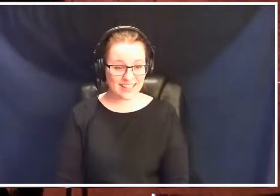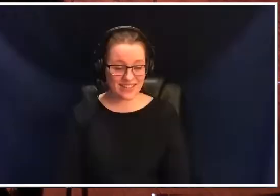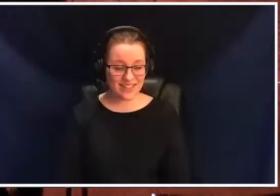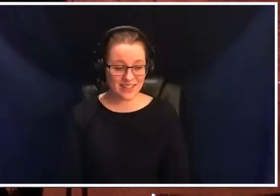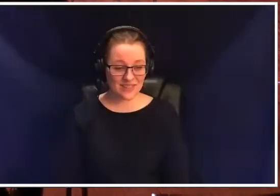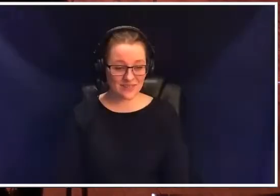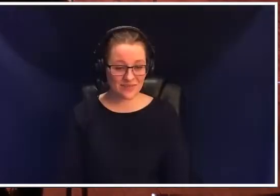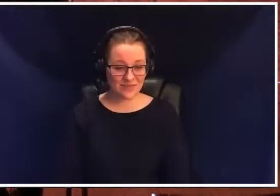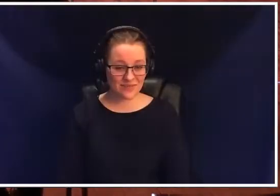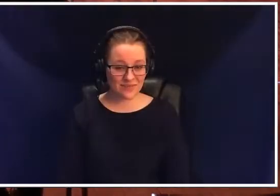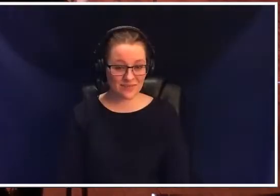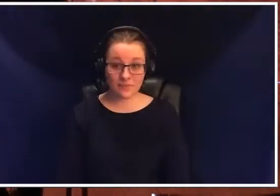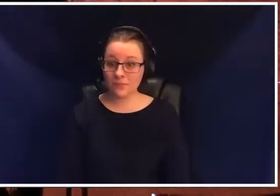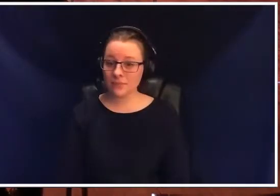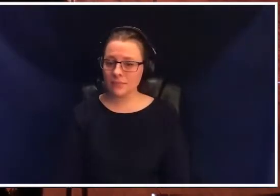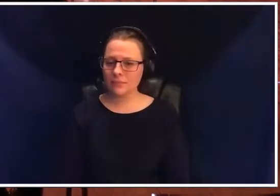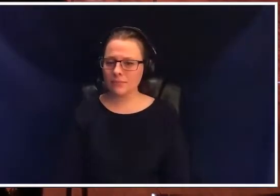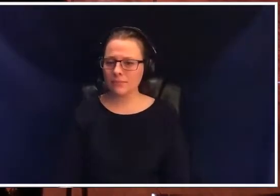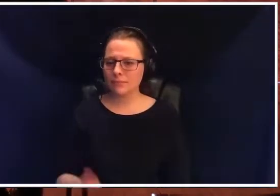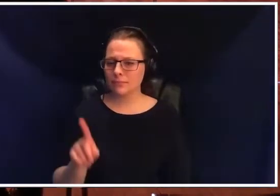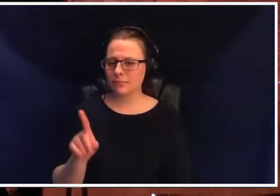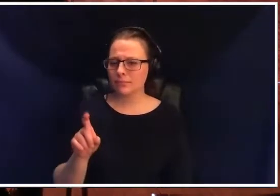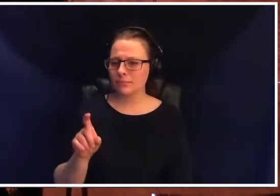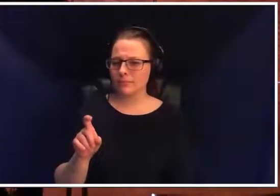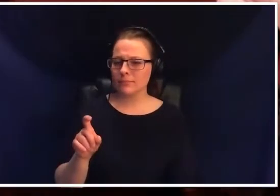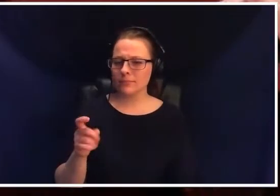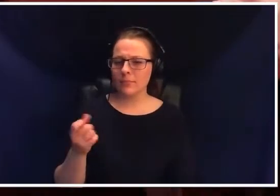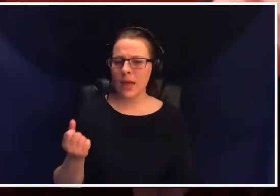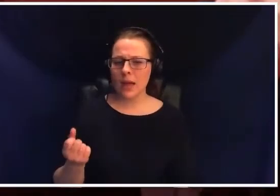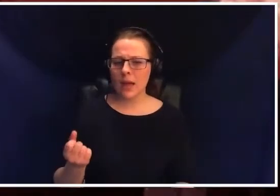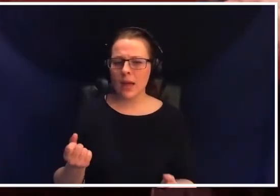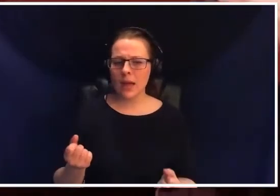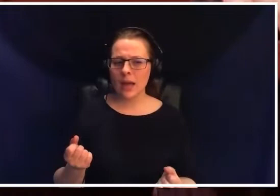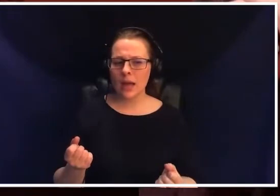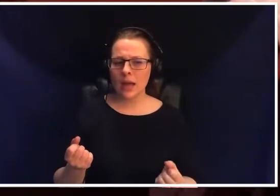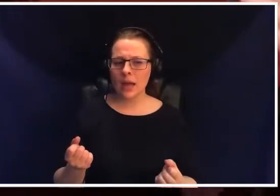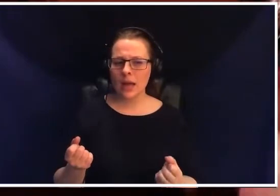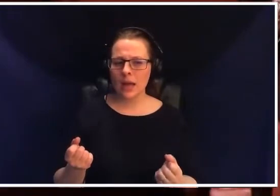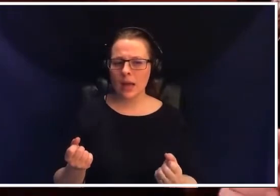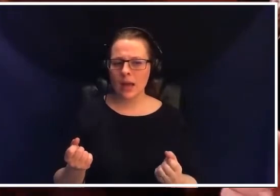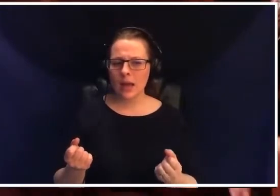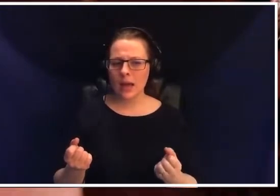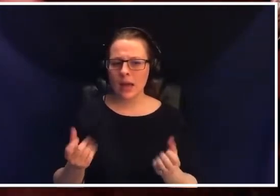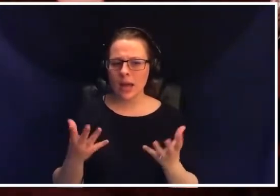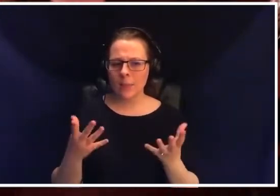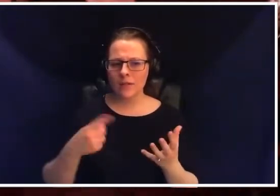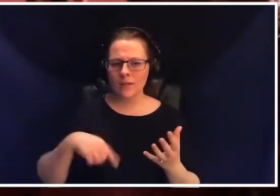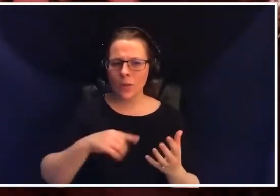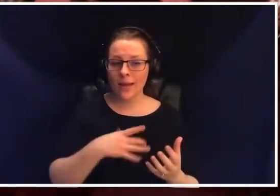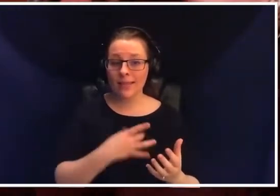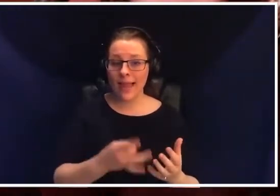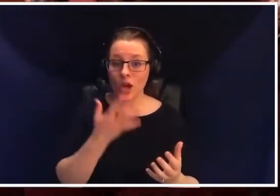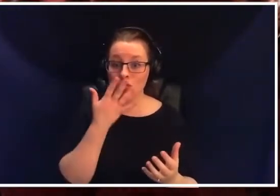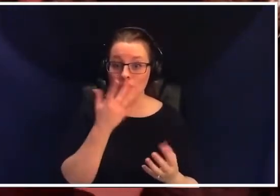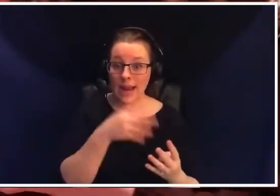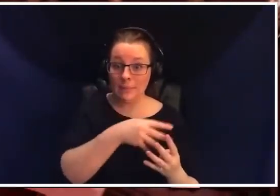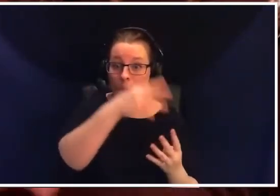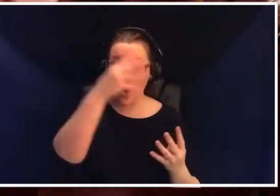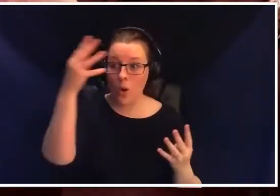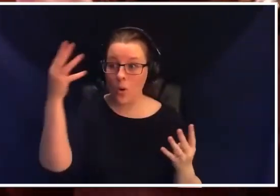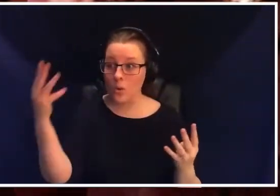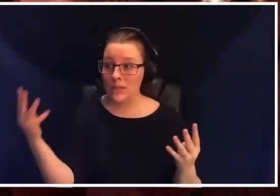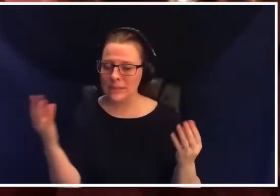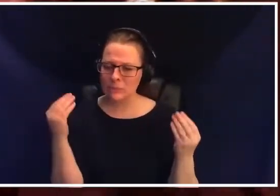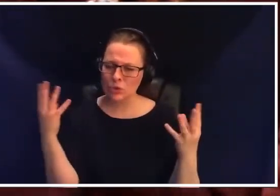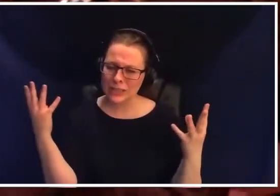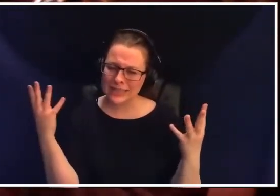How many of you like rainbows? Are they super pretty? Do you think they're super pretty? Yes, yes. I love all the colors, and they come right after the